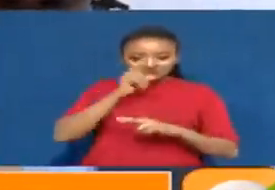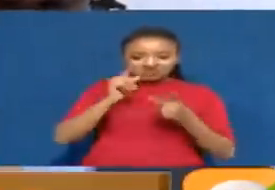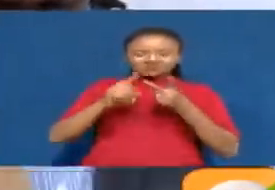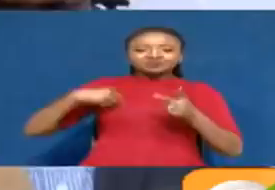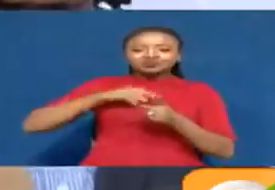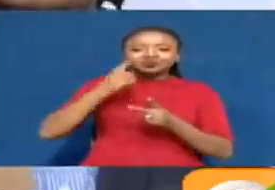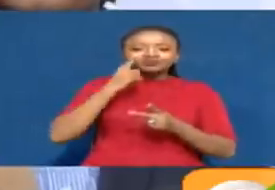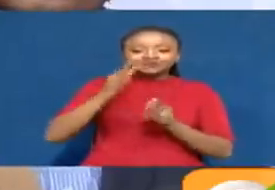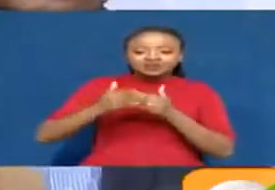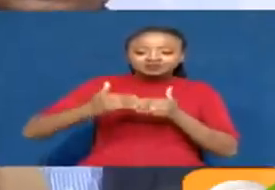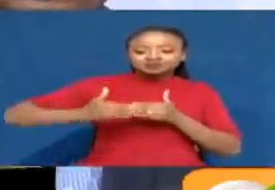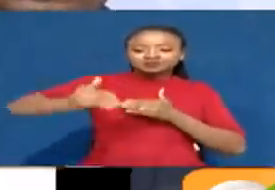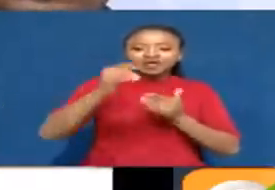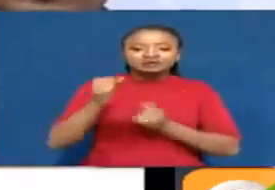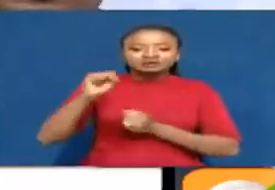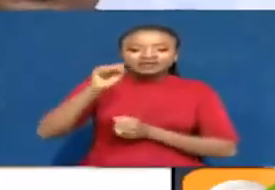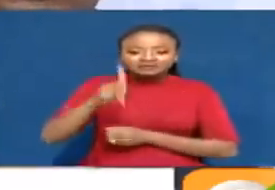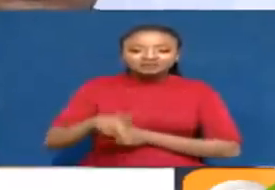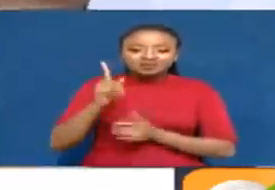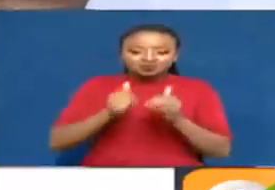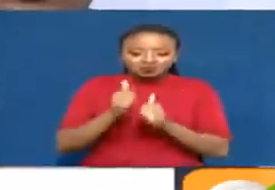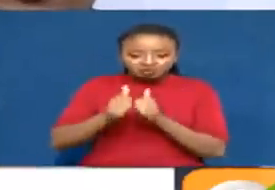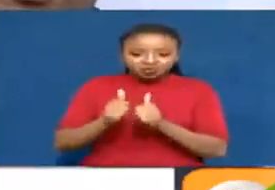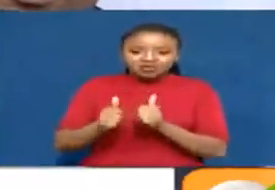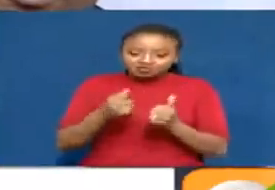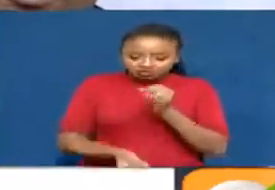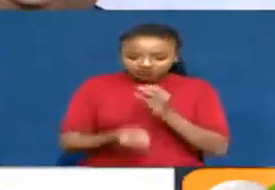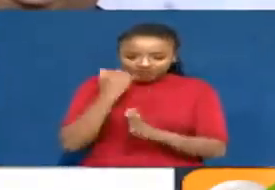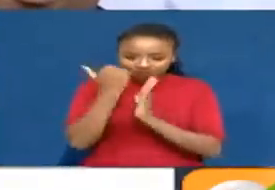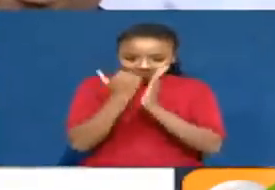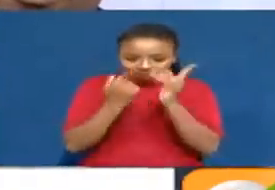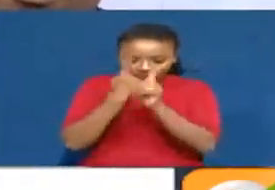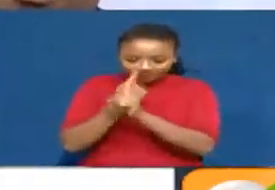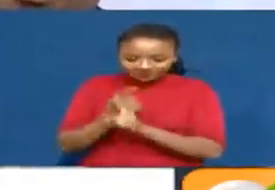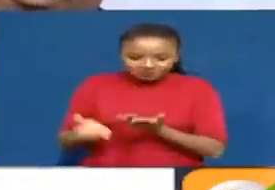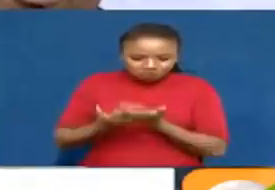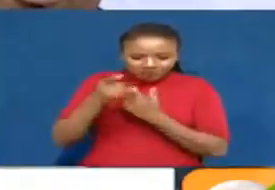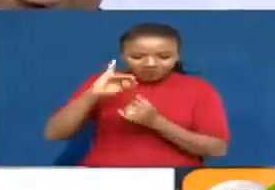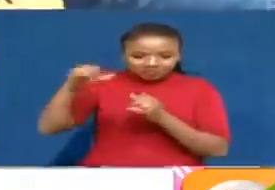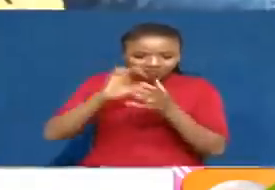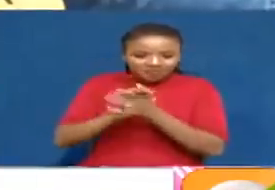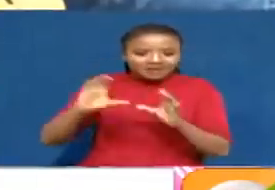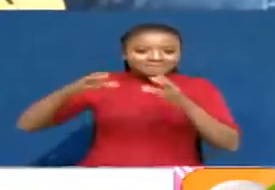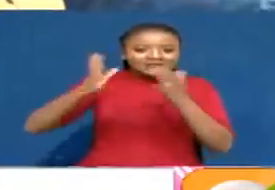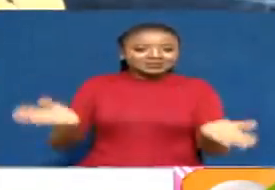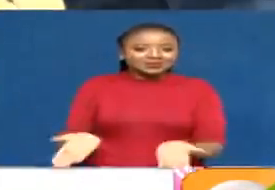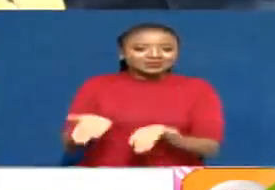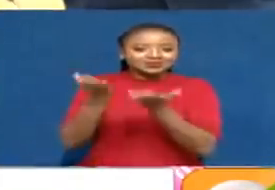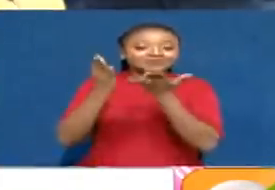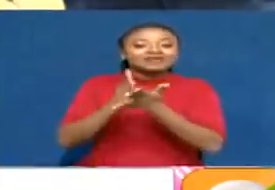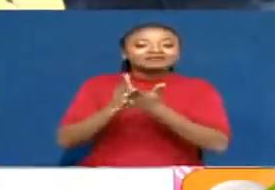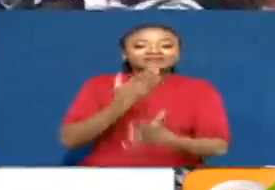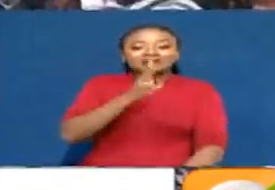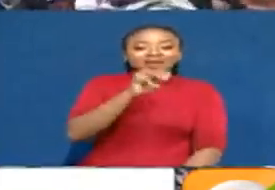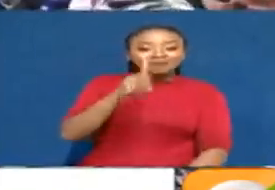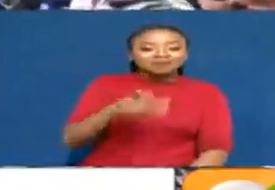strategic plans, and that's why we have come up with a program to rejuvenate the party, to have the party presence felt. A section of